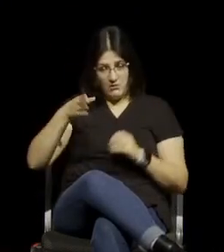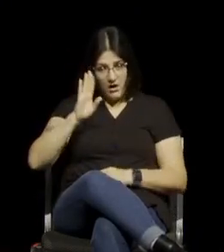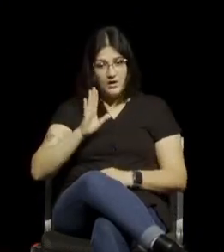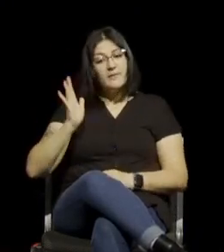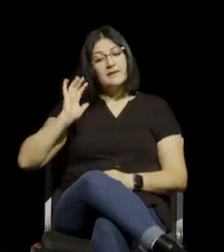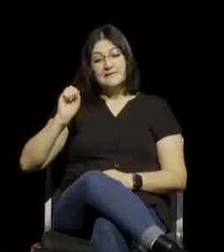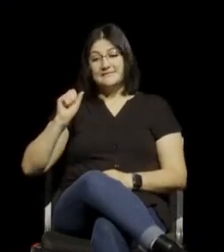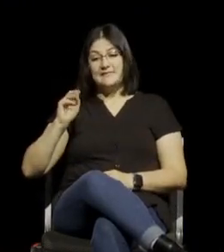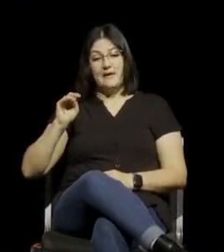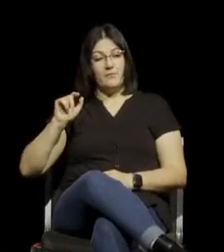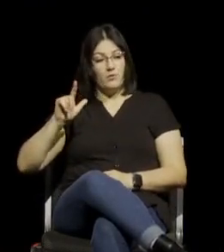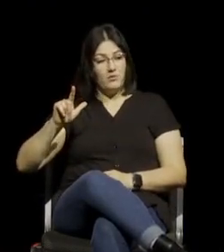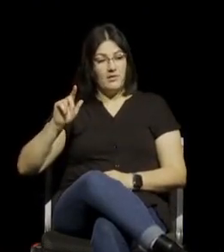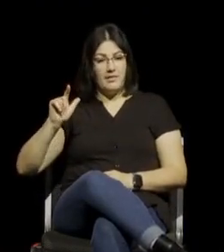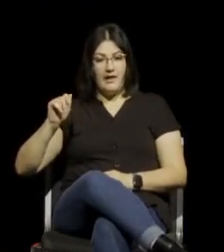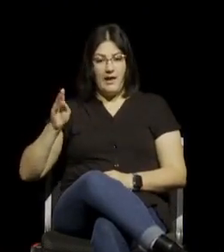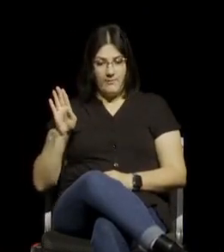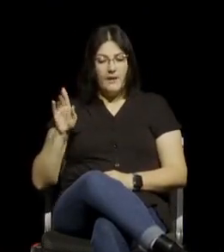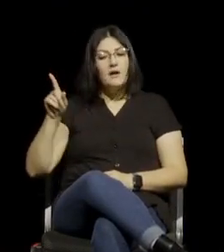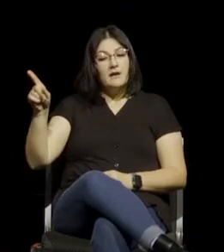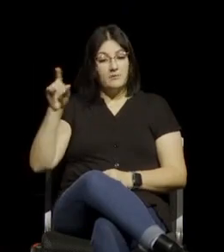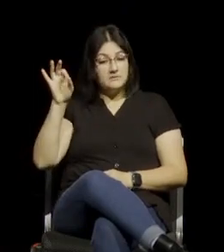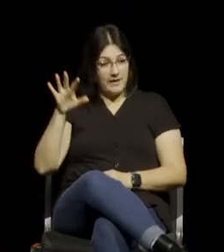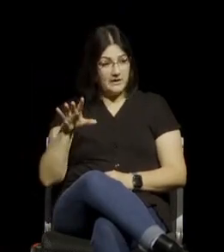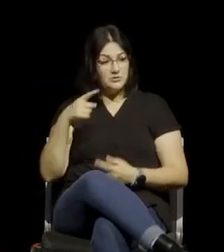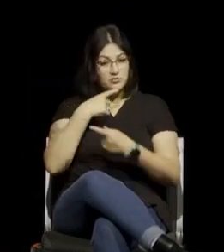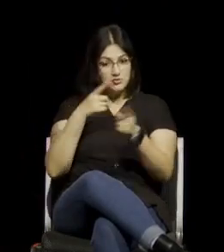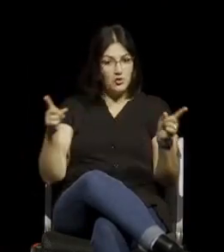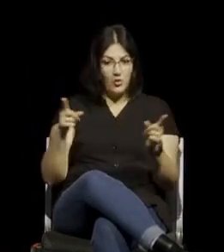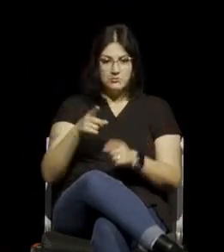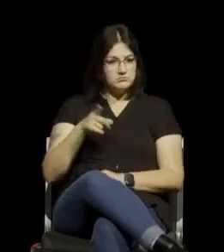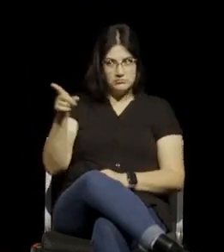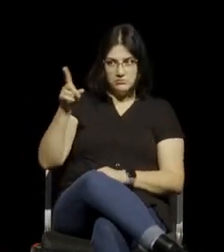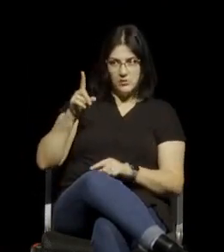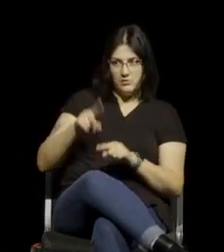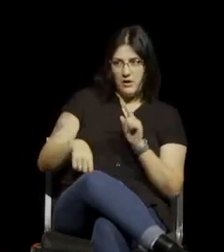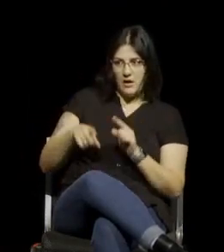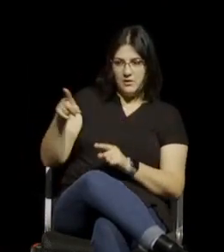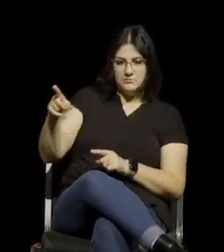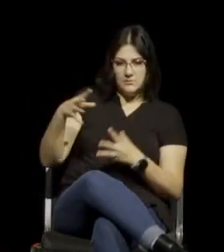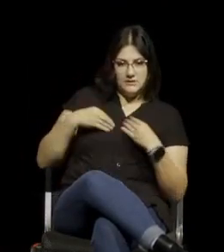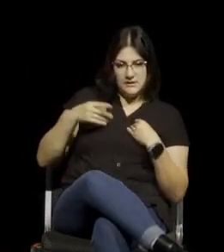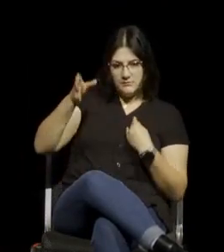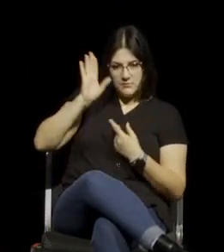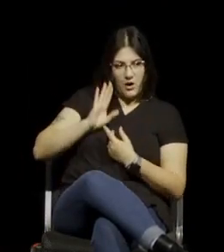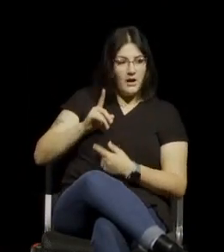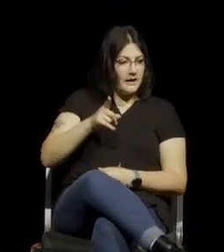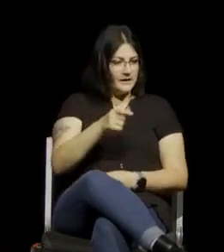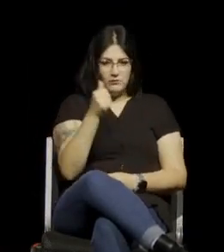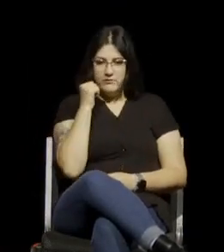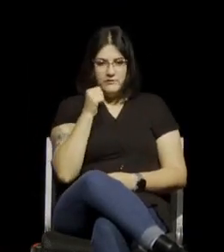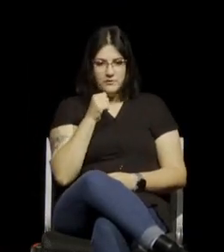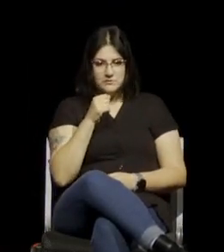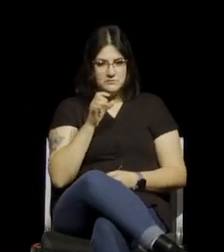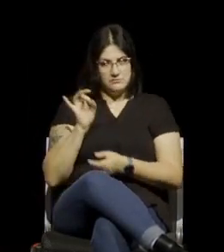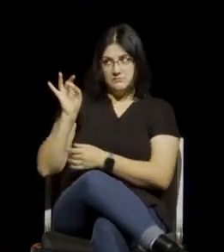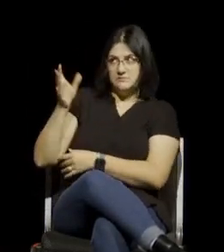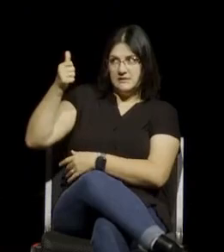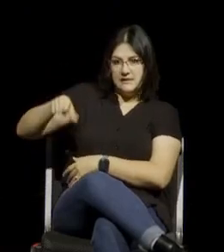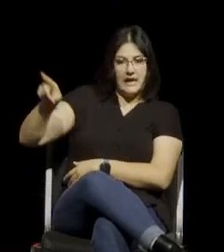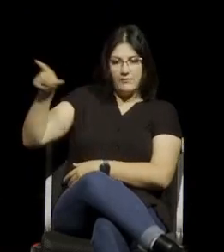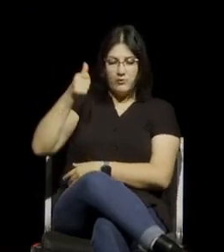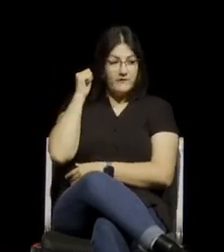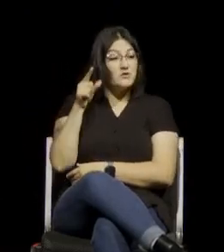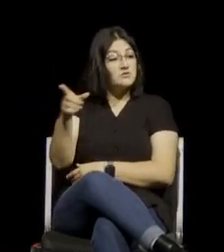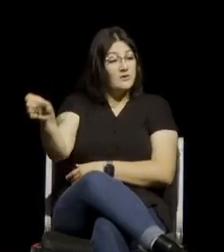Samuel Lam was a pastor who was told to renounce his faith. When he chose not to, they sent him to a prison camp. And he spent 21